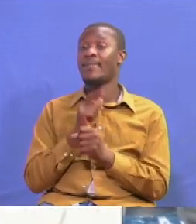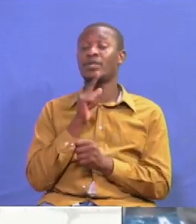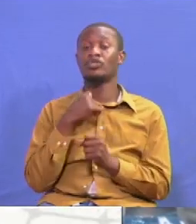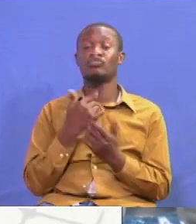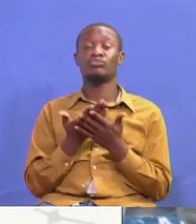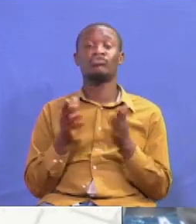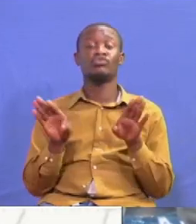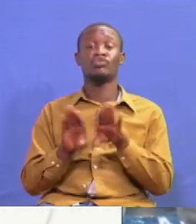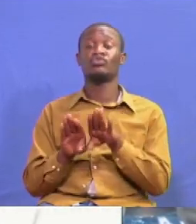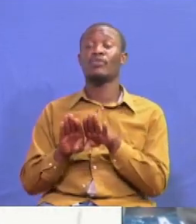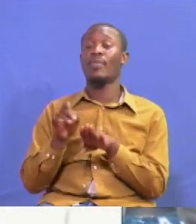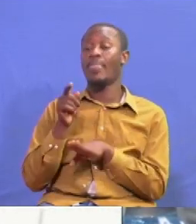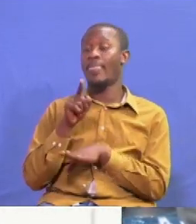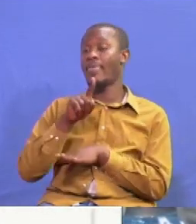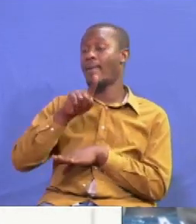seal the